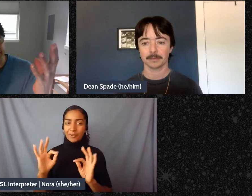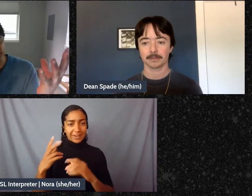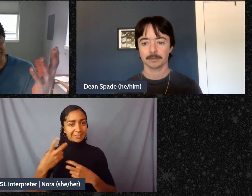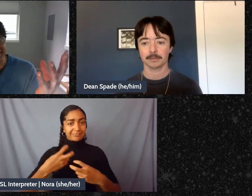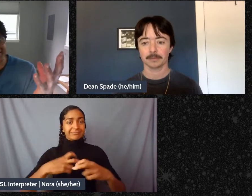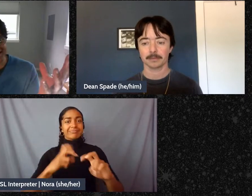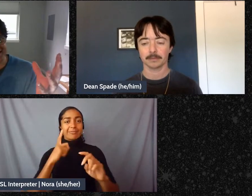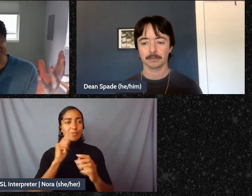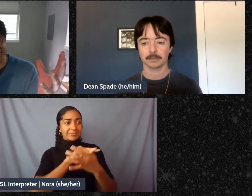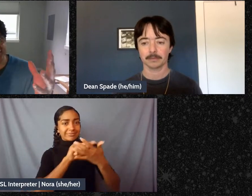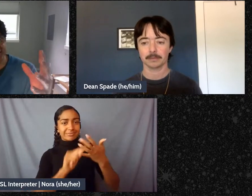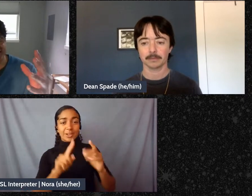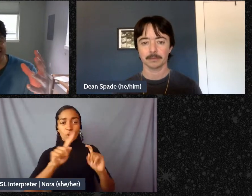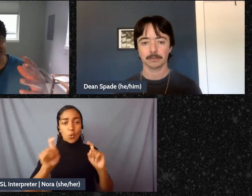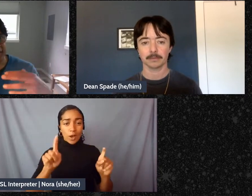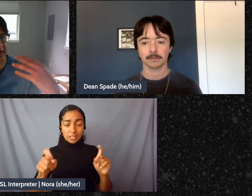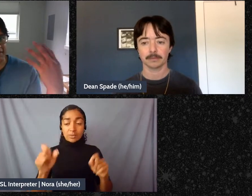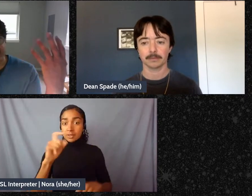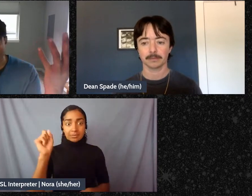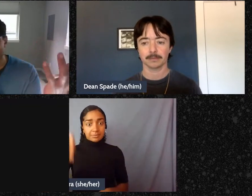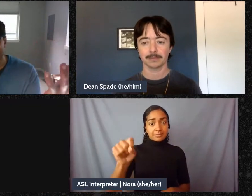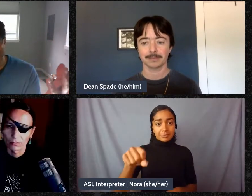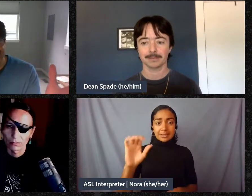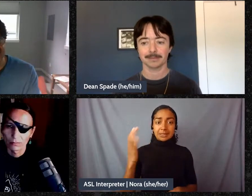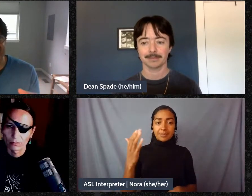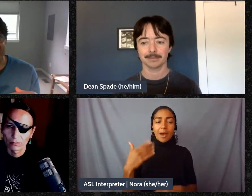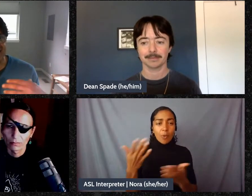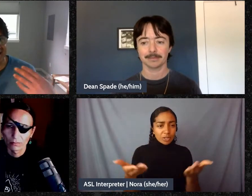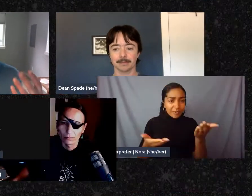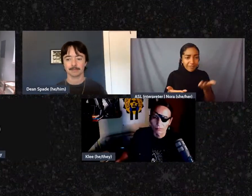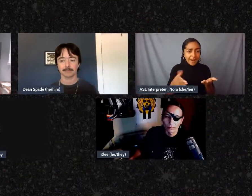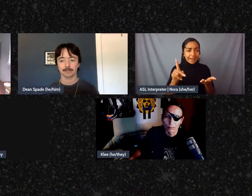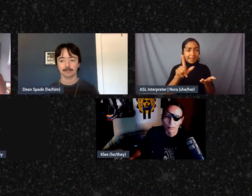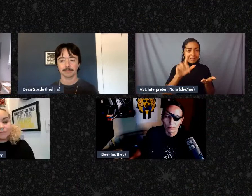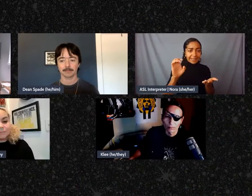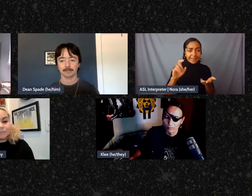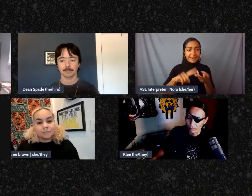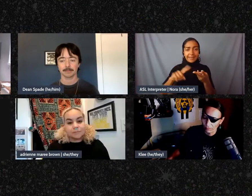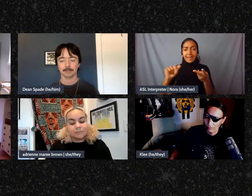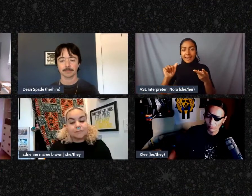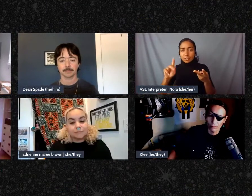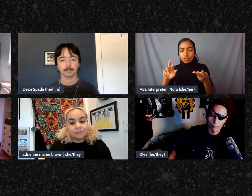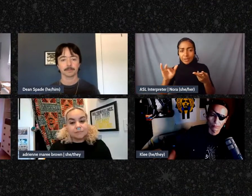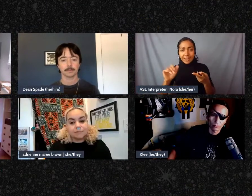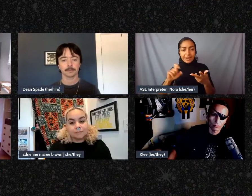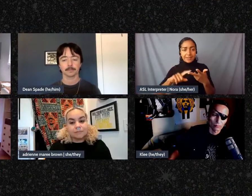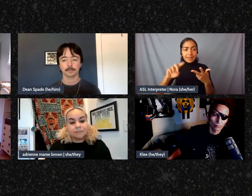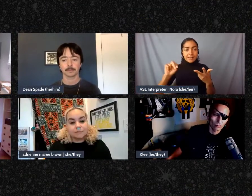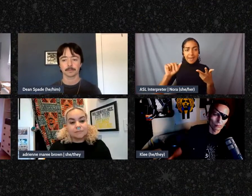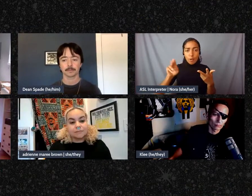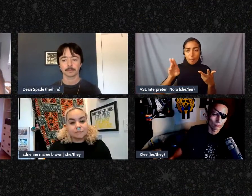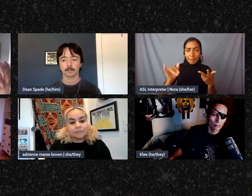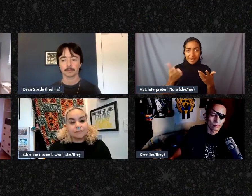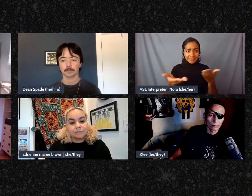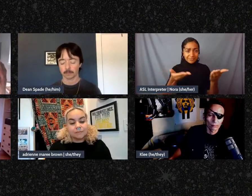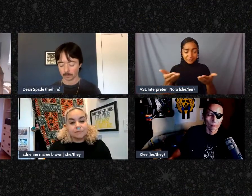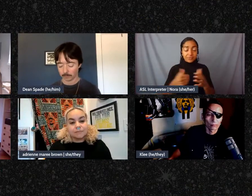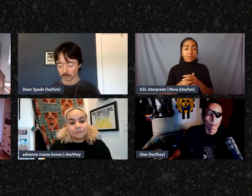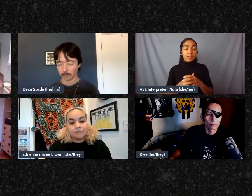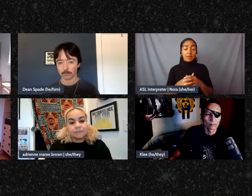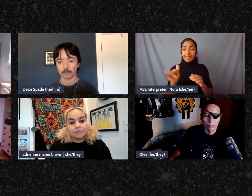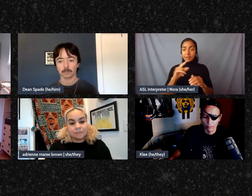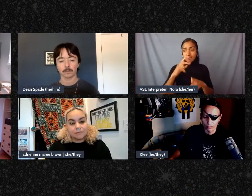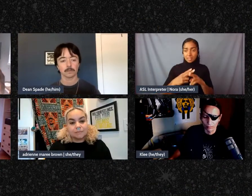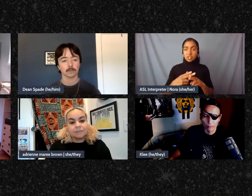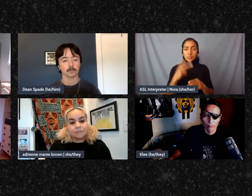in a way there are some tensions between I want to invite back in Clee and Adrienne and Naomi as you said there are some tensions